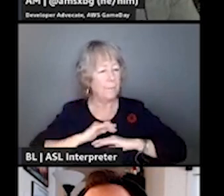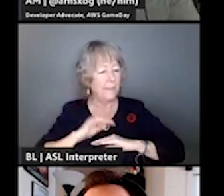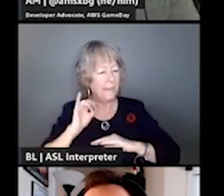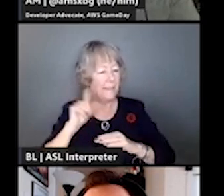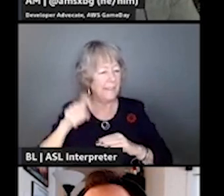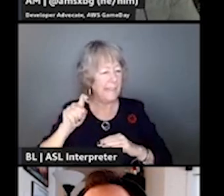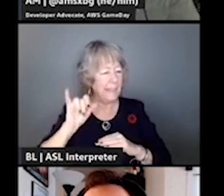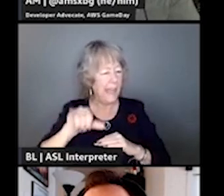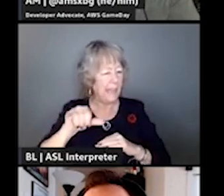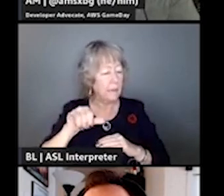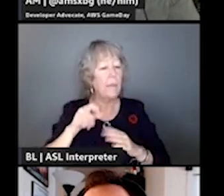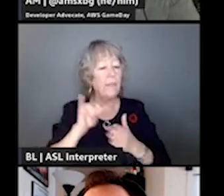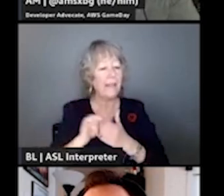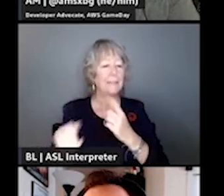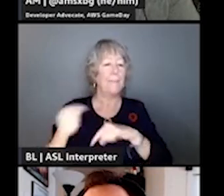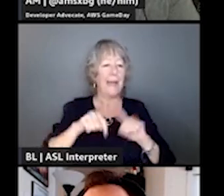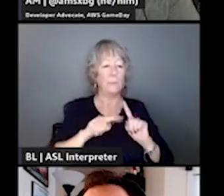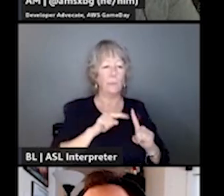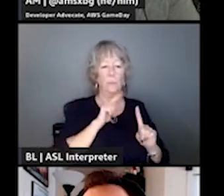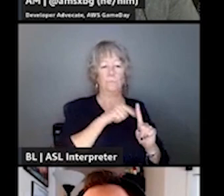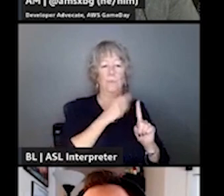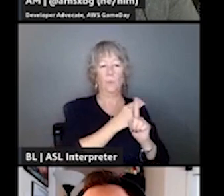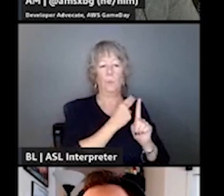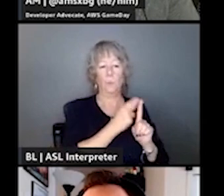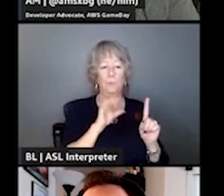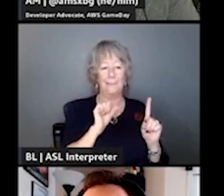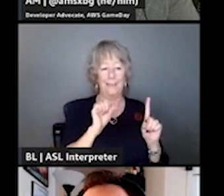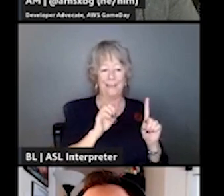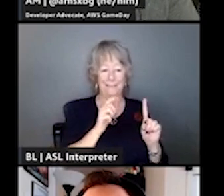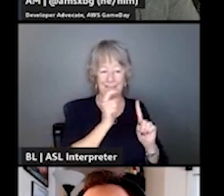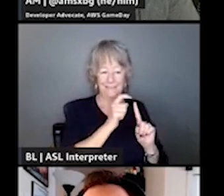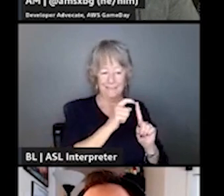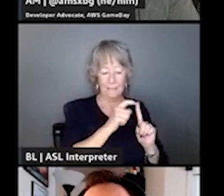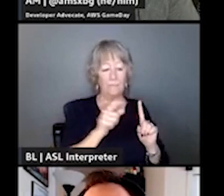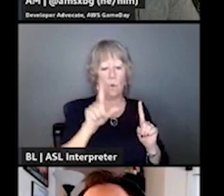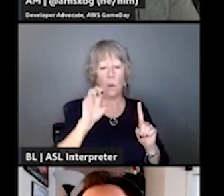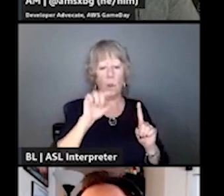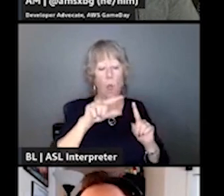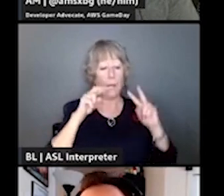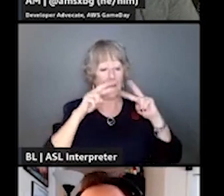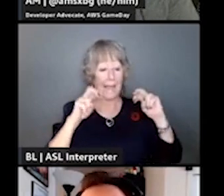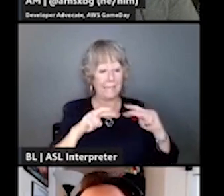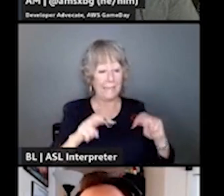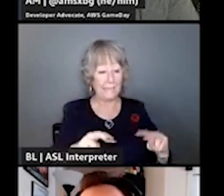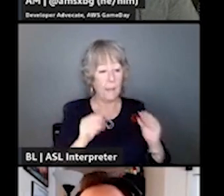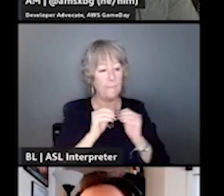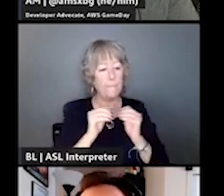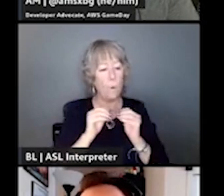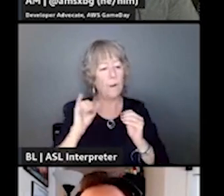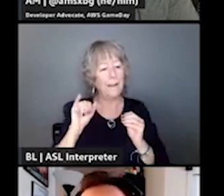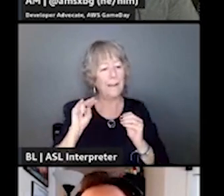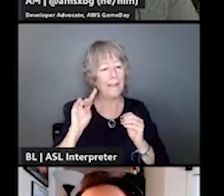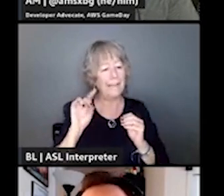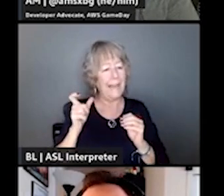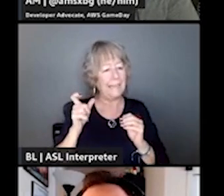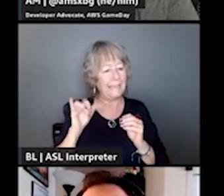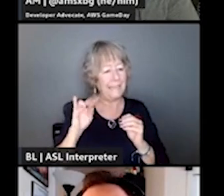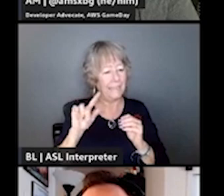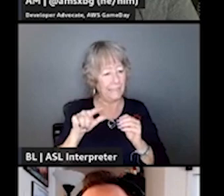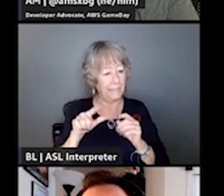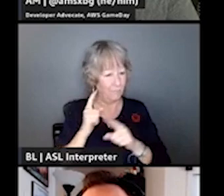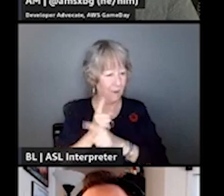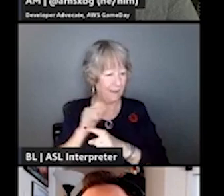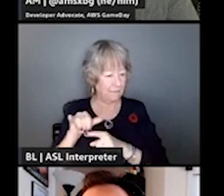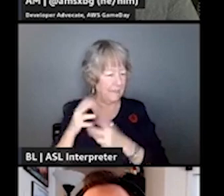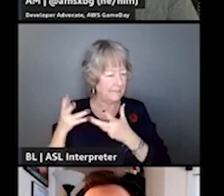ties back to our use cases, right? So the first use case, log analytics, is more indexing or ingestion heavy, right?